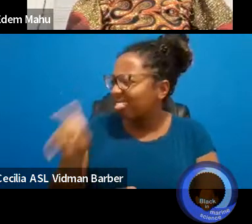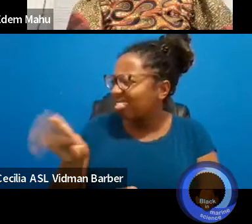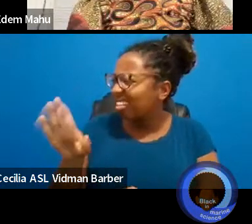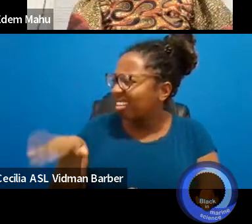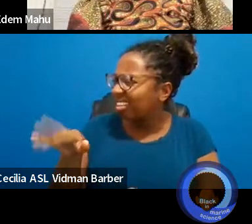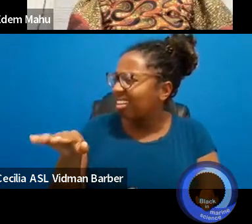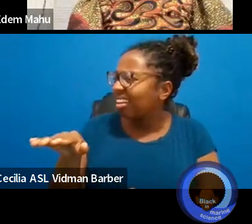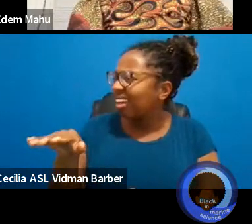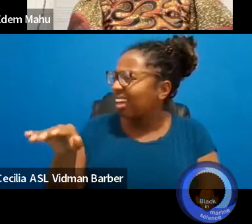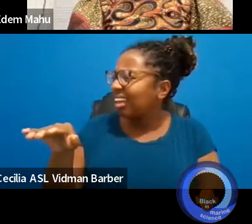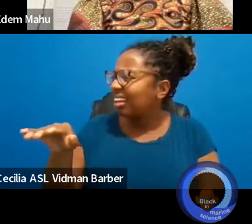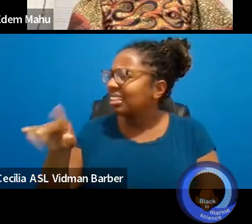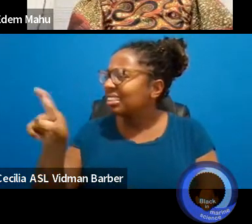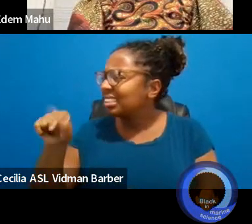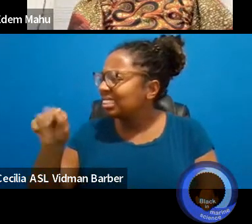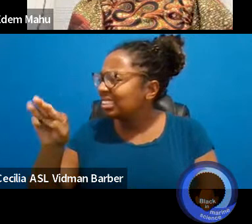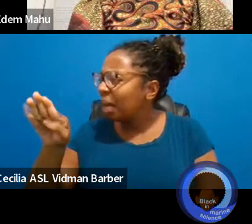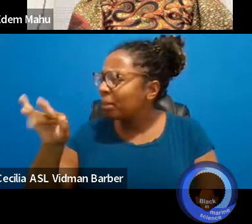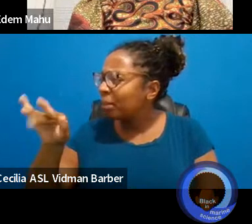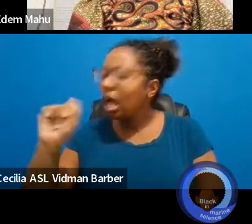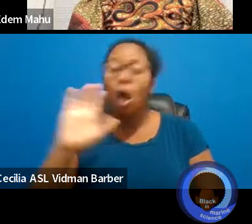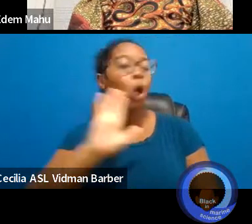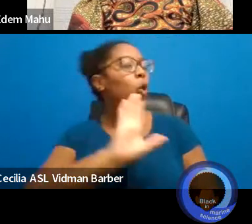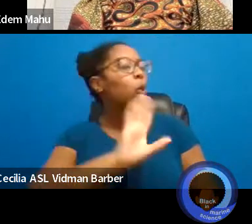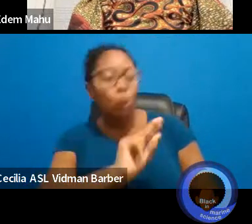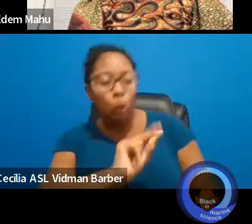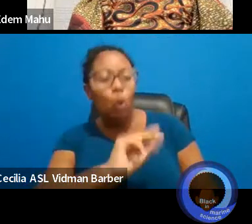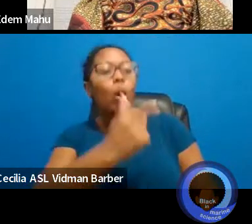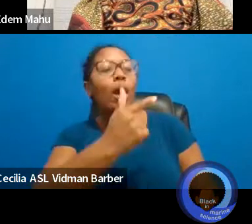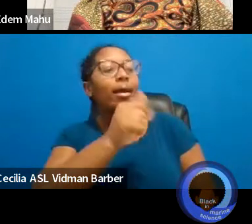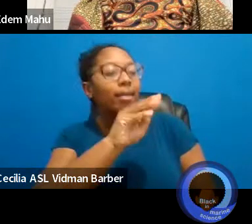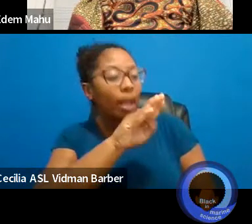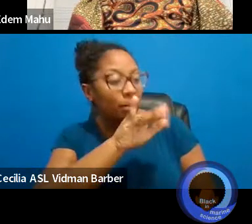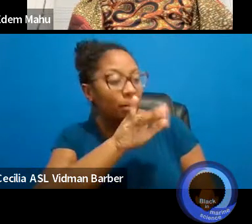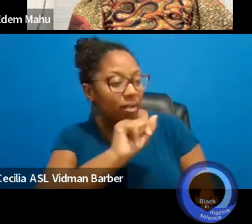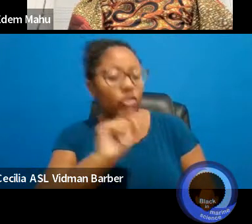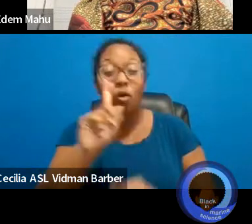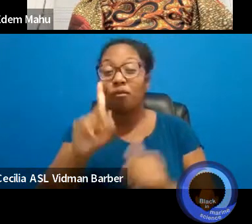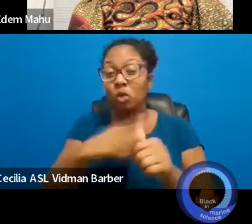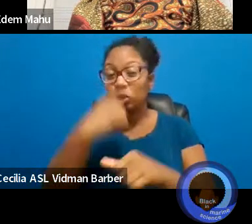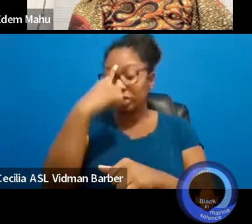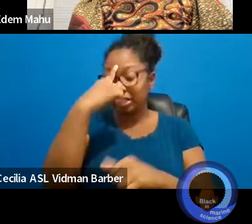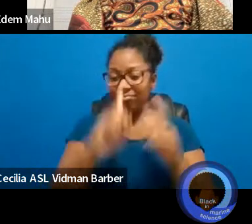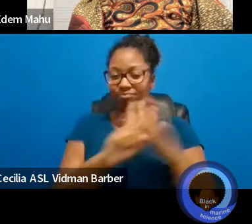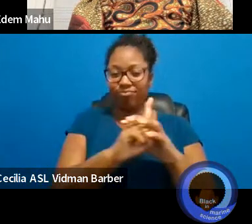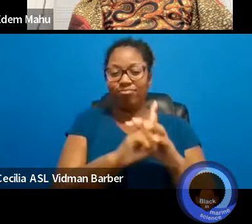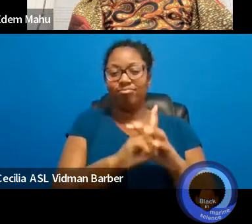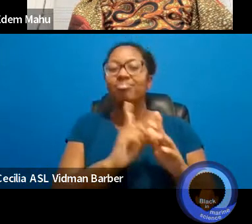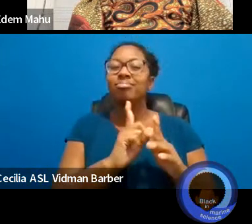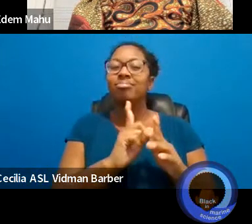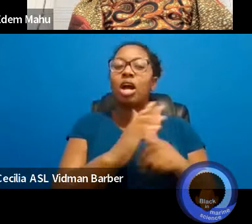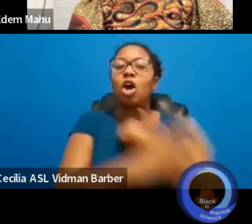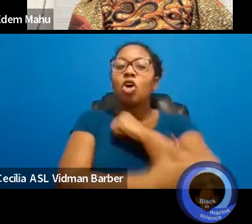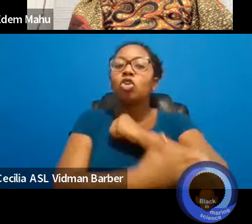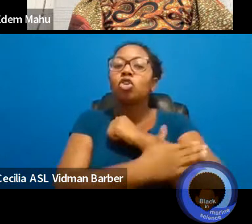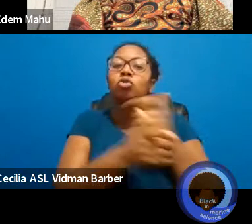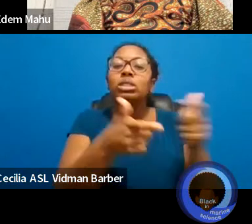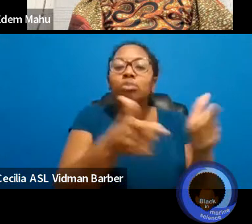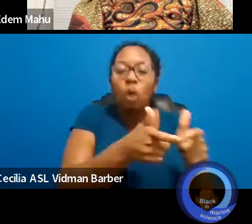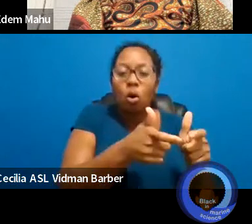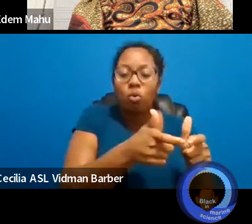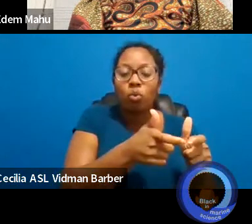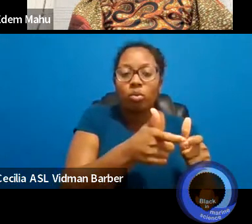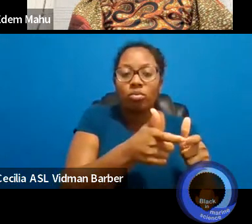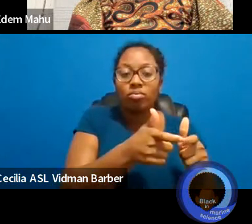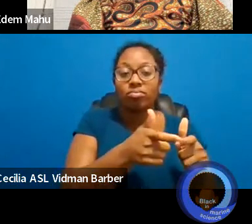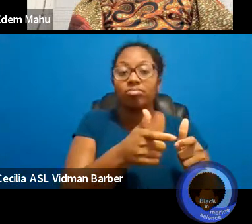not Zambia, Gambia. So the first thing that comes to my mind when I think of Gambia is that the country is small. And that, of course, the